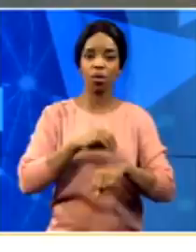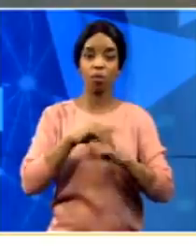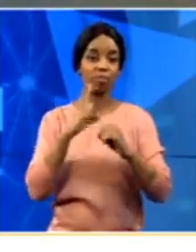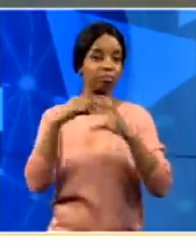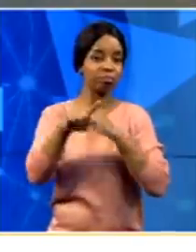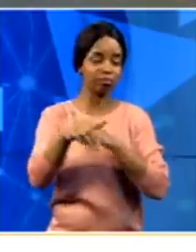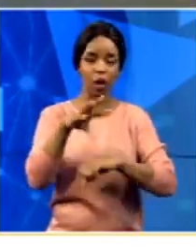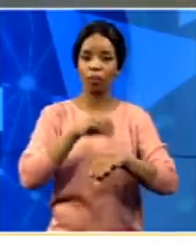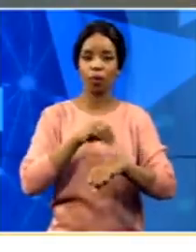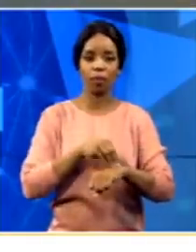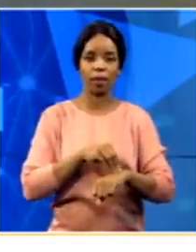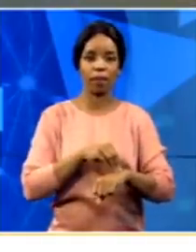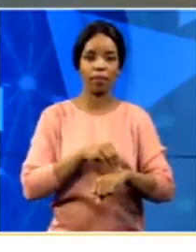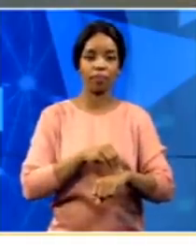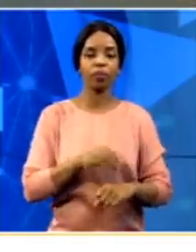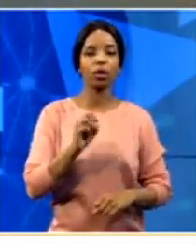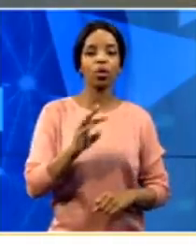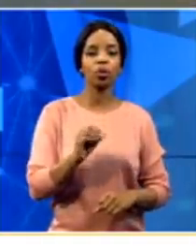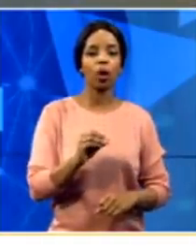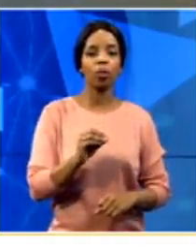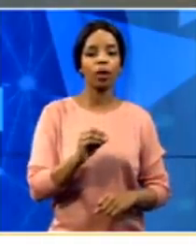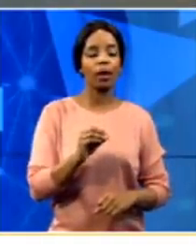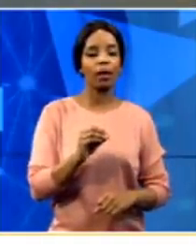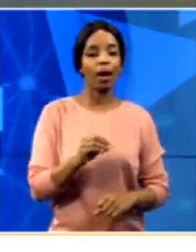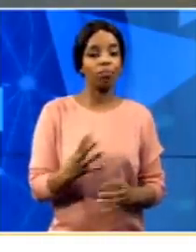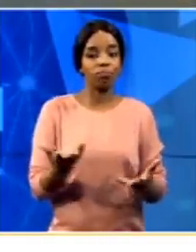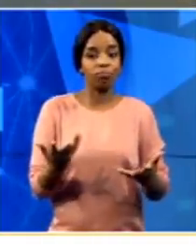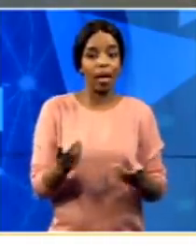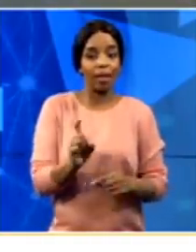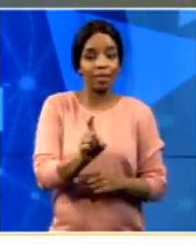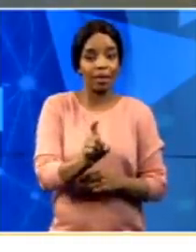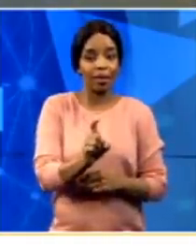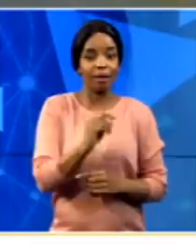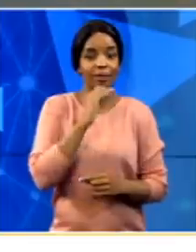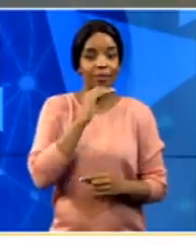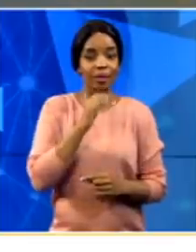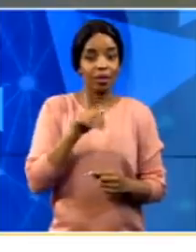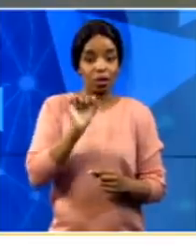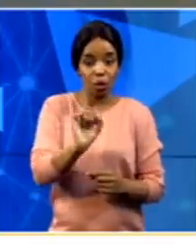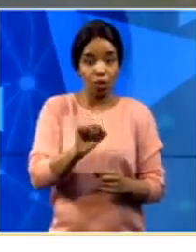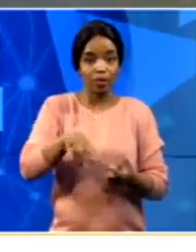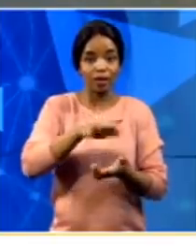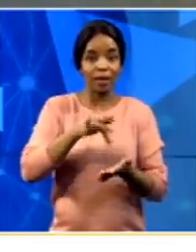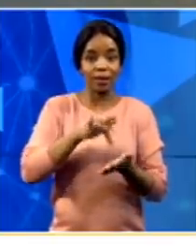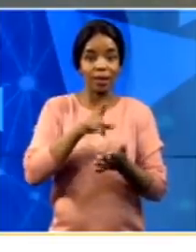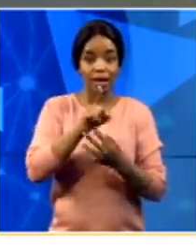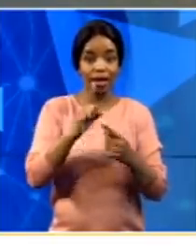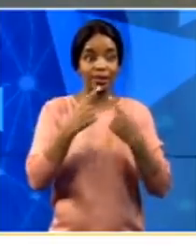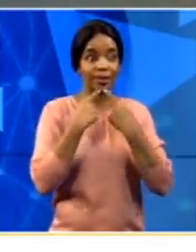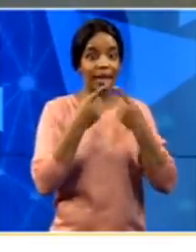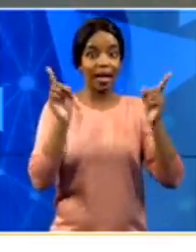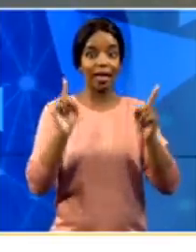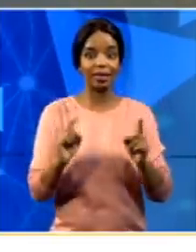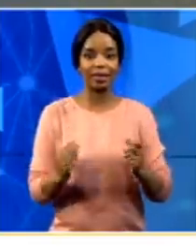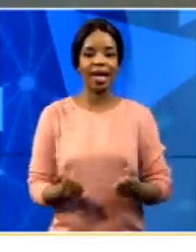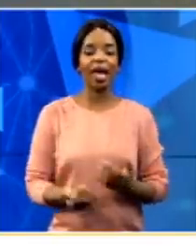problem. Walk-in officers. Obviously, your sector has not been declared an essential service.